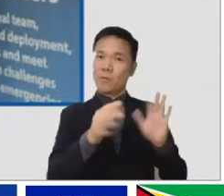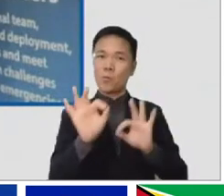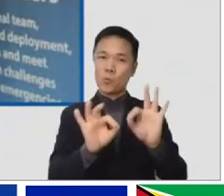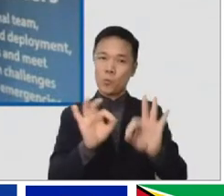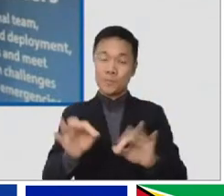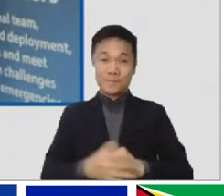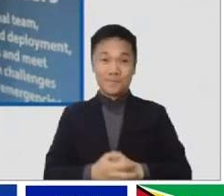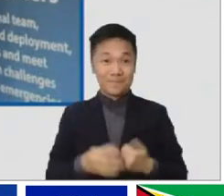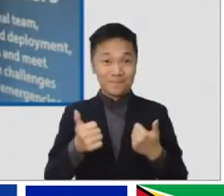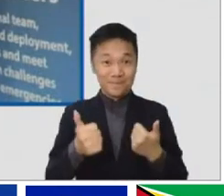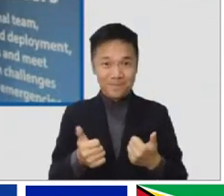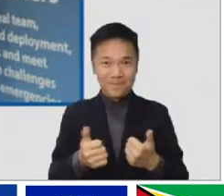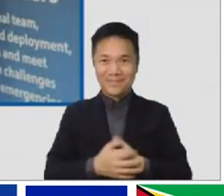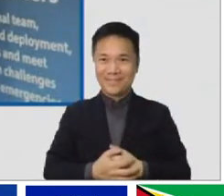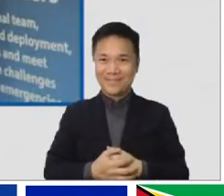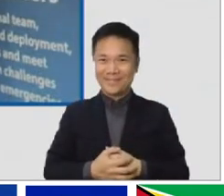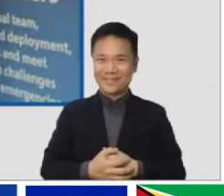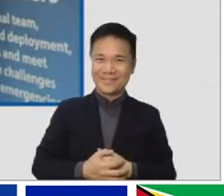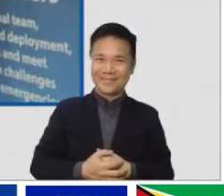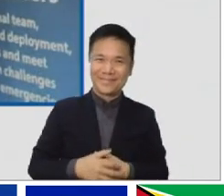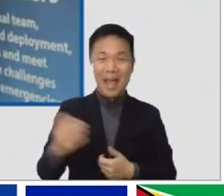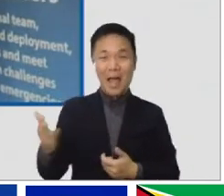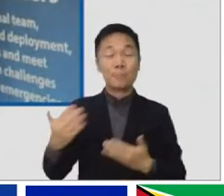Muchísimas gracias, querido Alan.